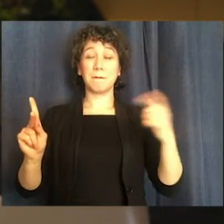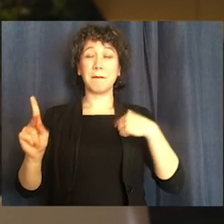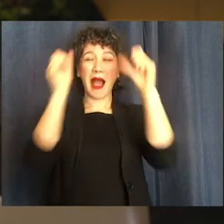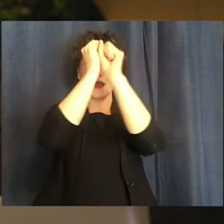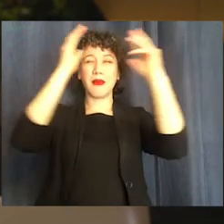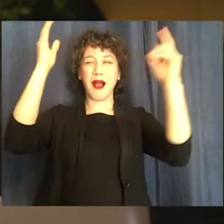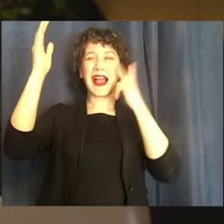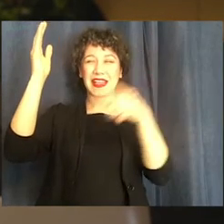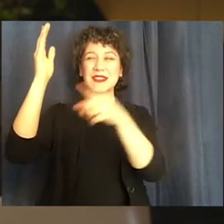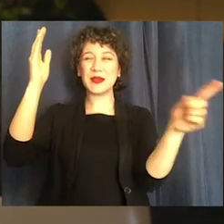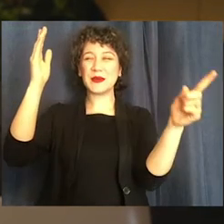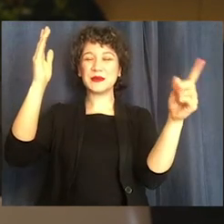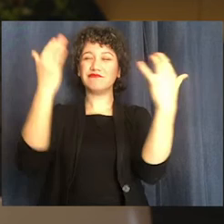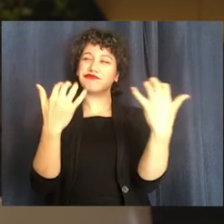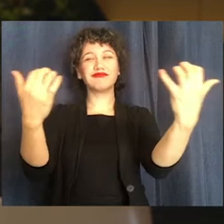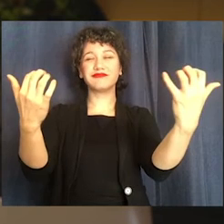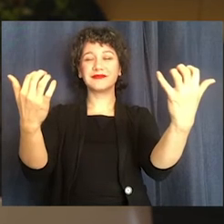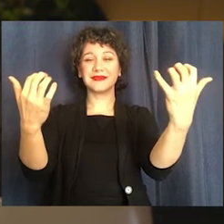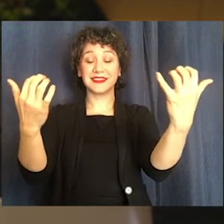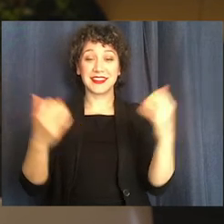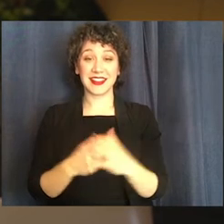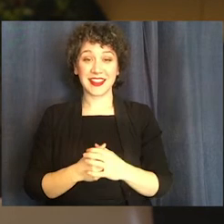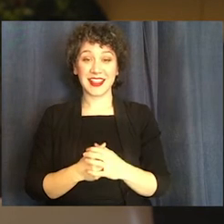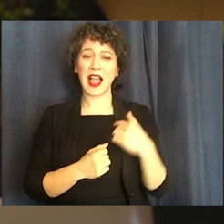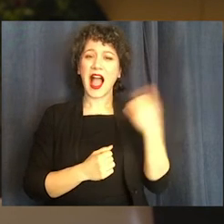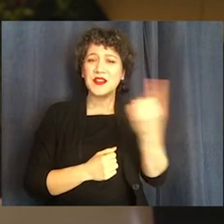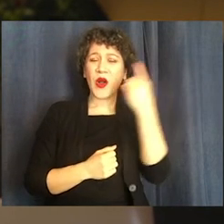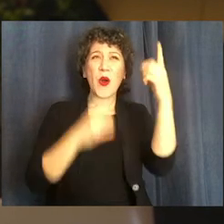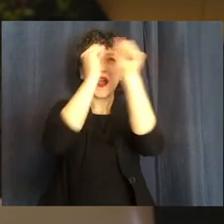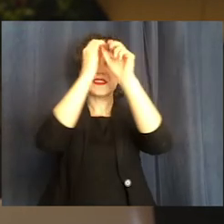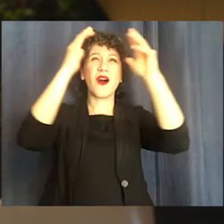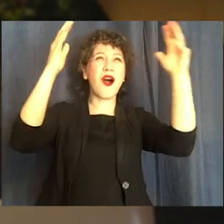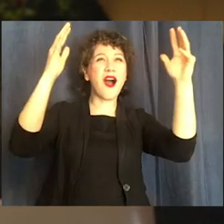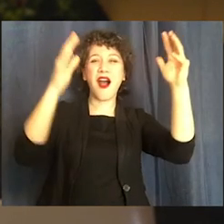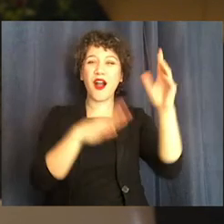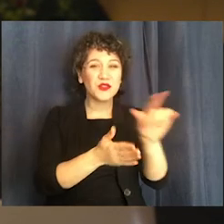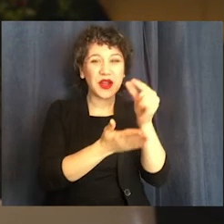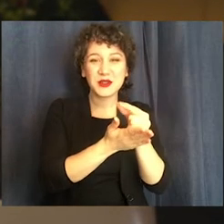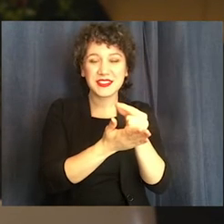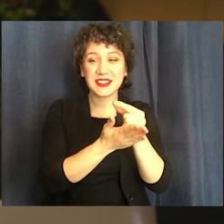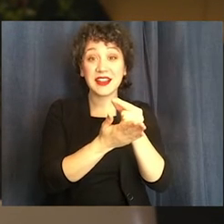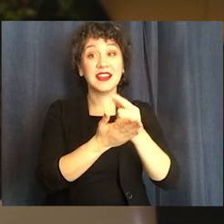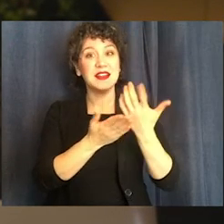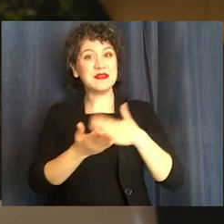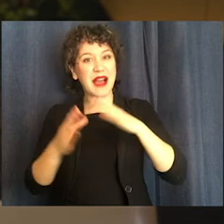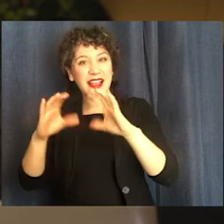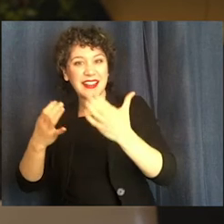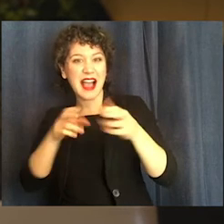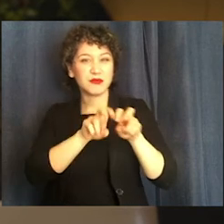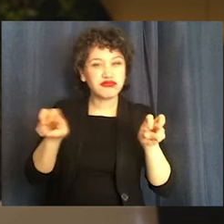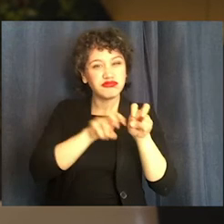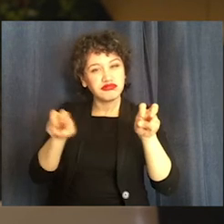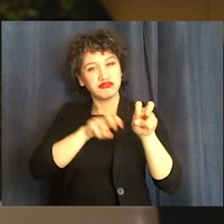in a gym full of all of our loved ones. One last time to be with every single Palmer High senior of 2020. An event